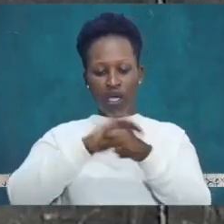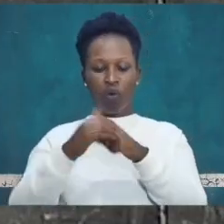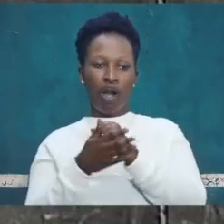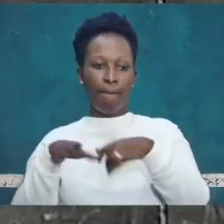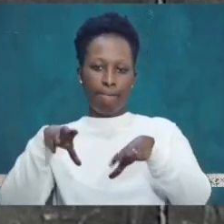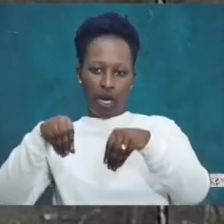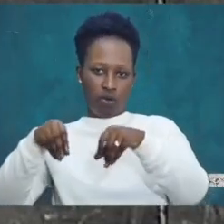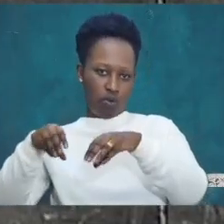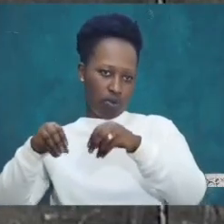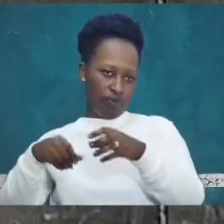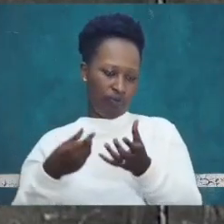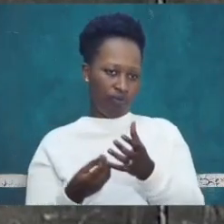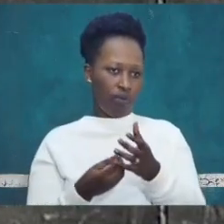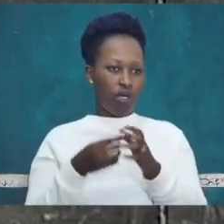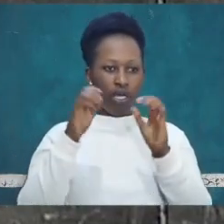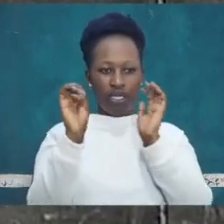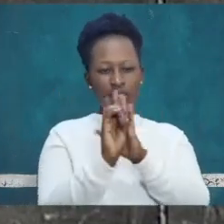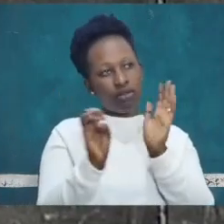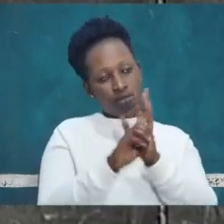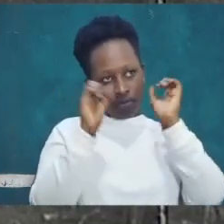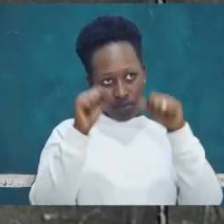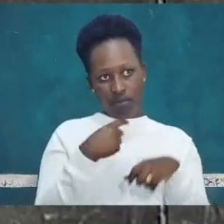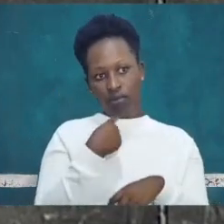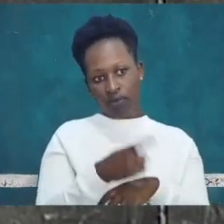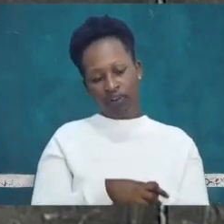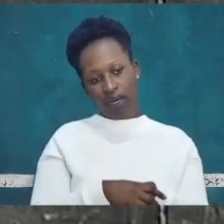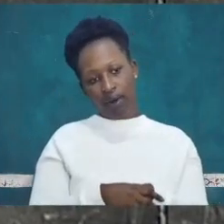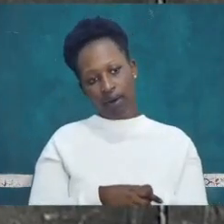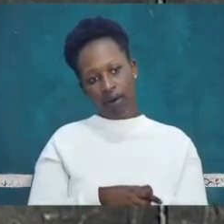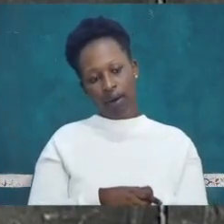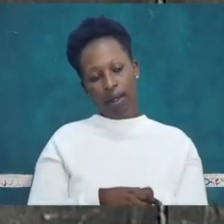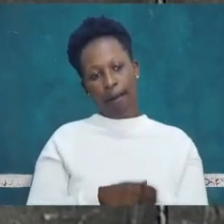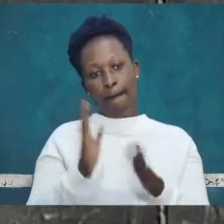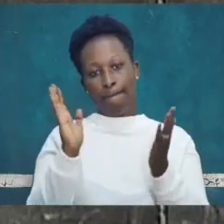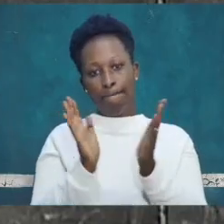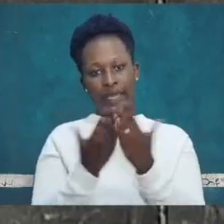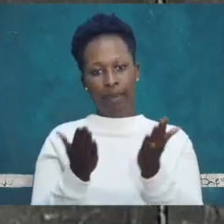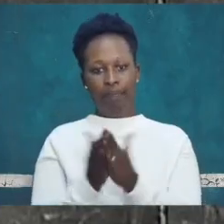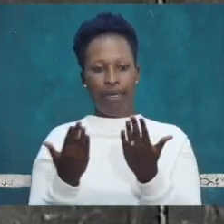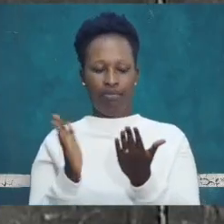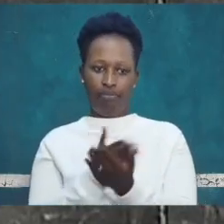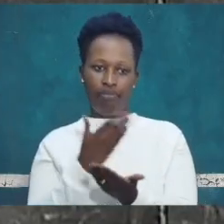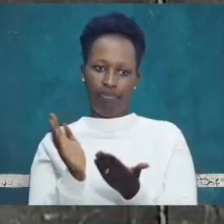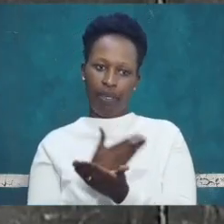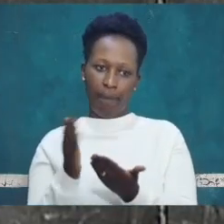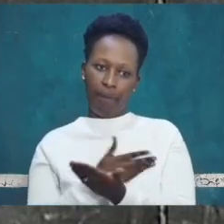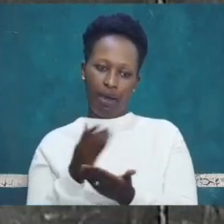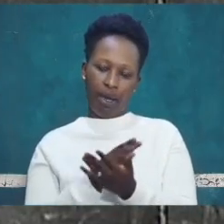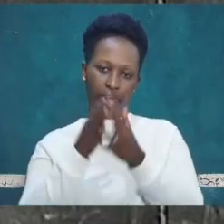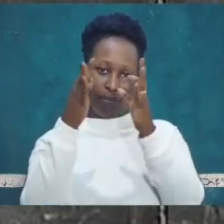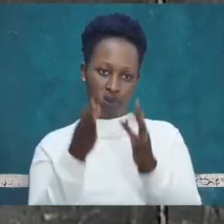examples here, we may talk about maybe paper products. You can talk about paper